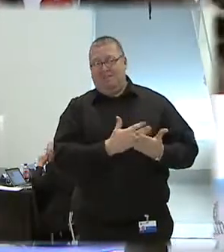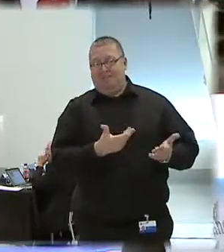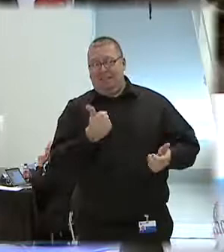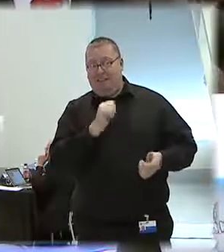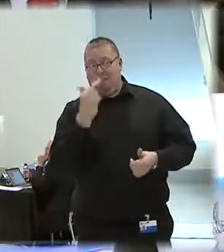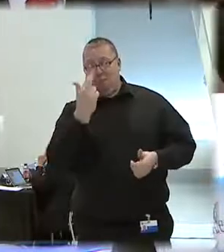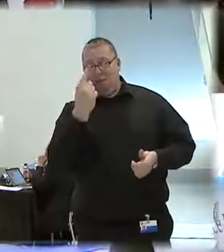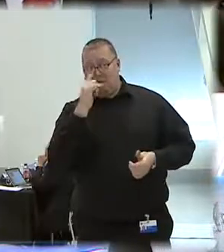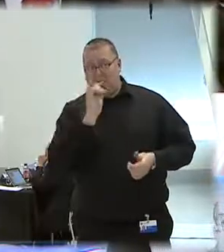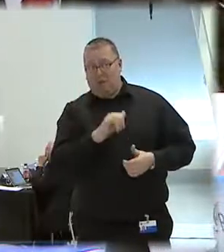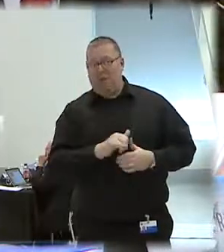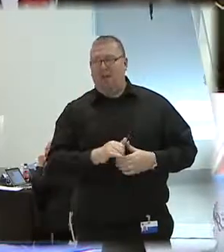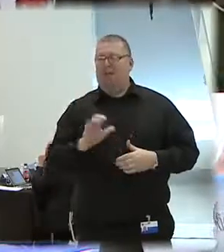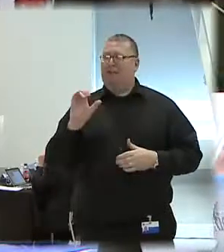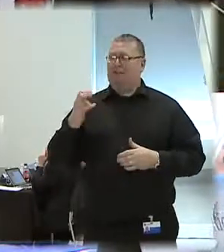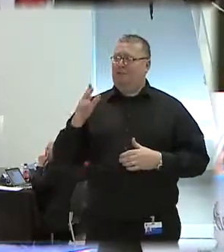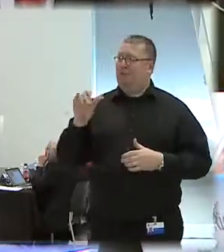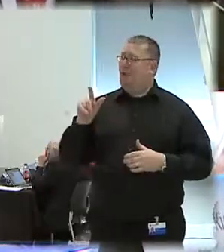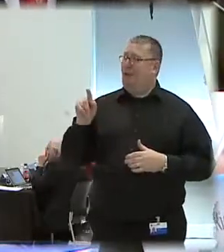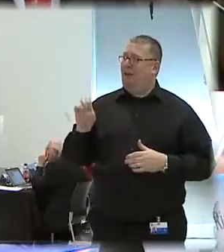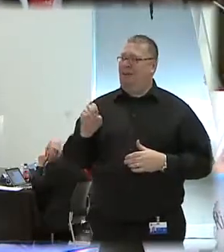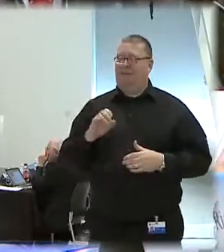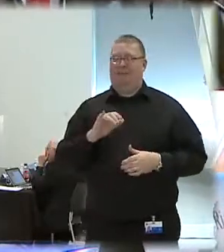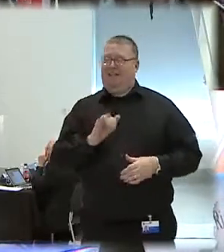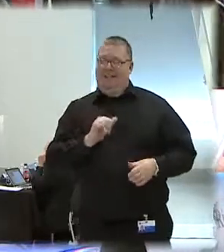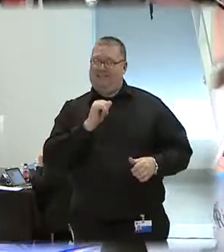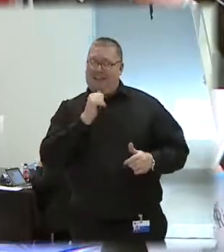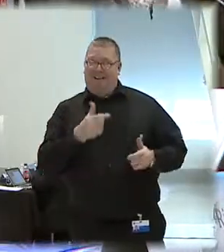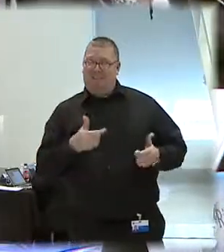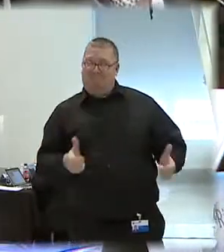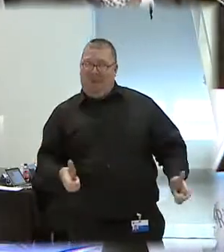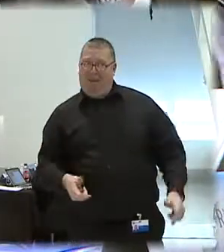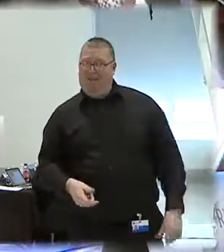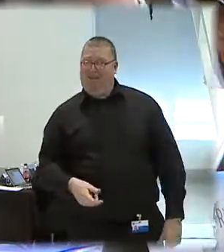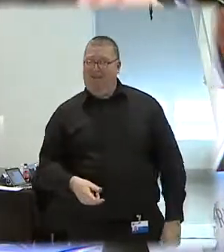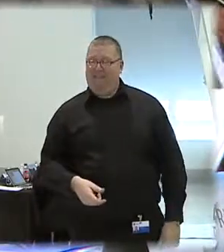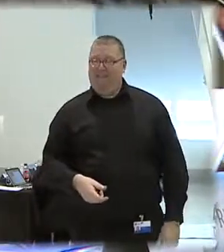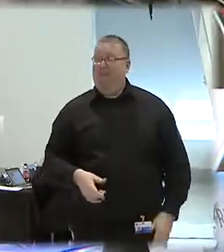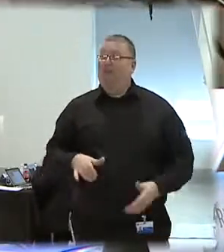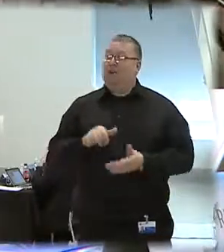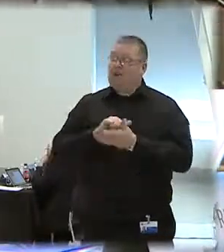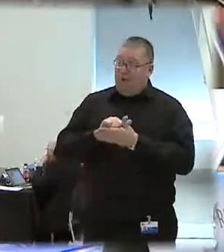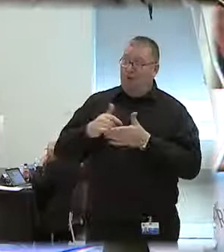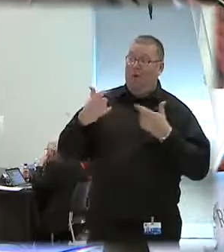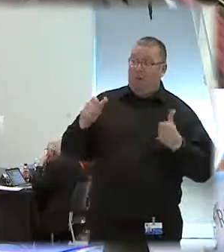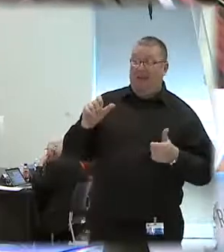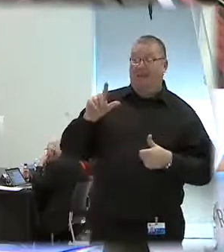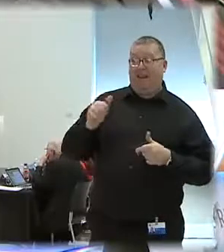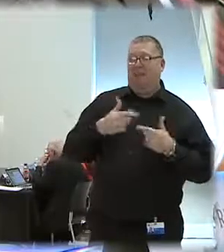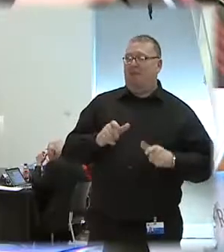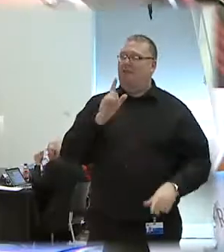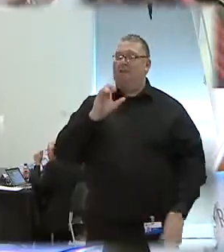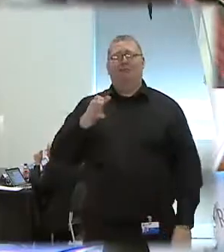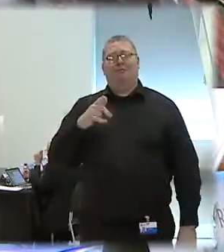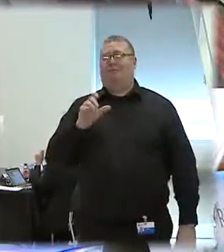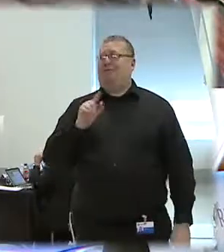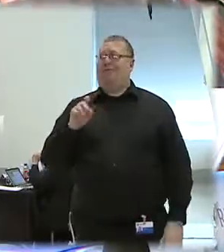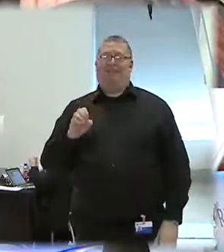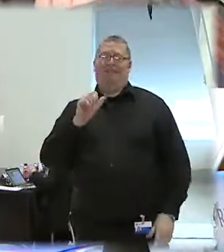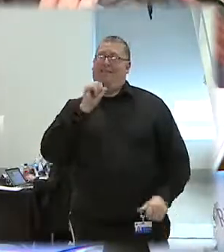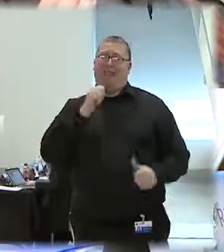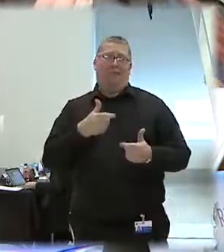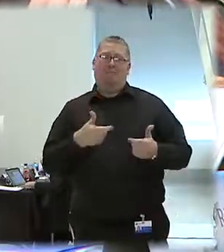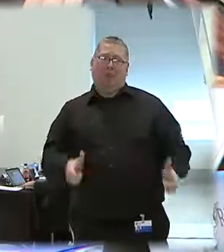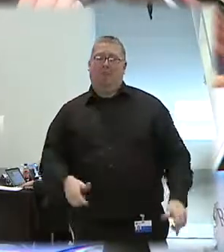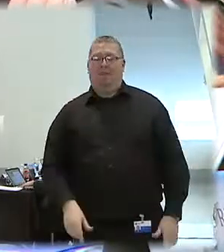Charlotte. Charlotte's not big. Charlotte New Mecklenburg. York's big and LA is big, but Charlotte ain't big.